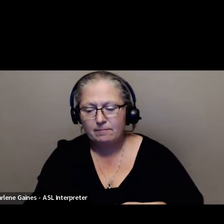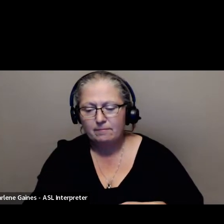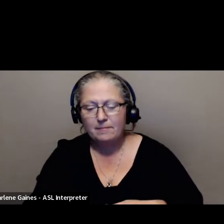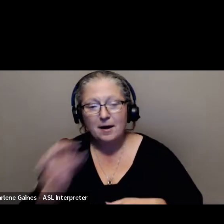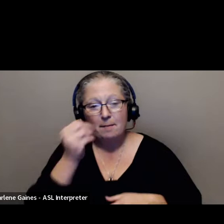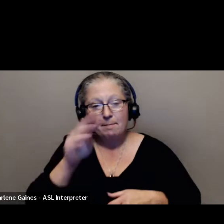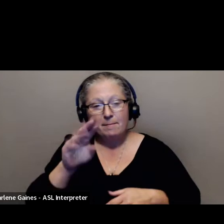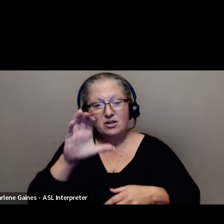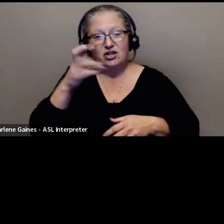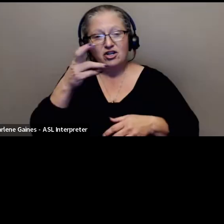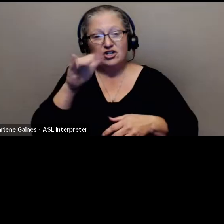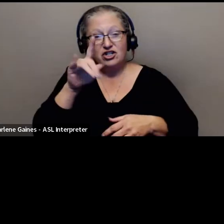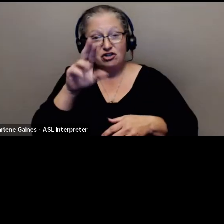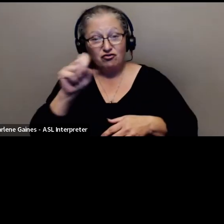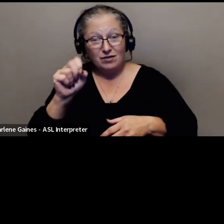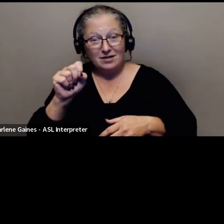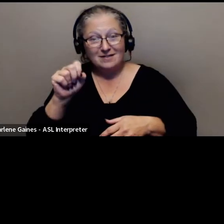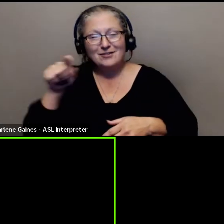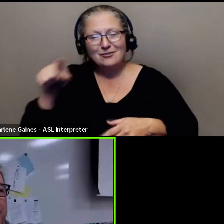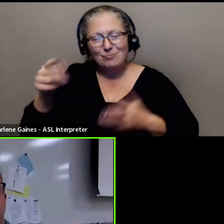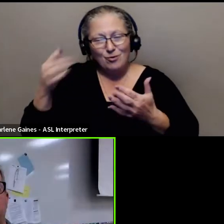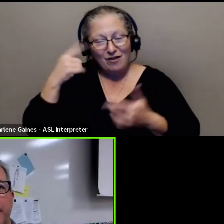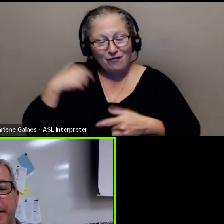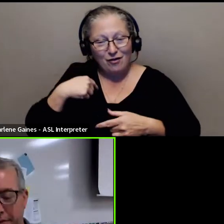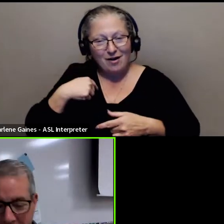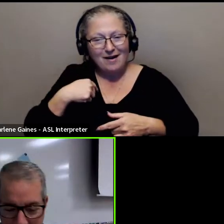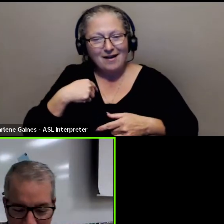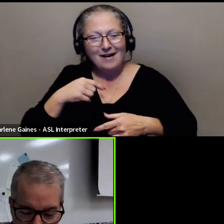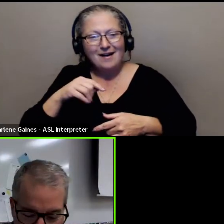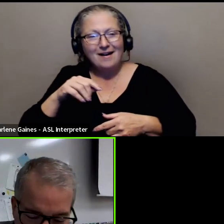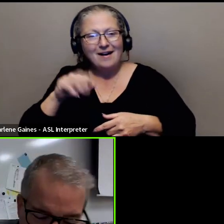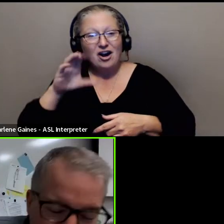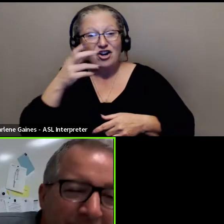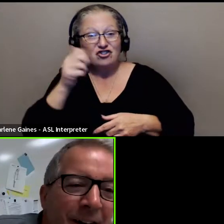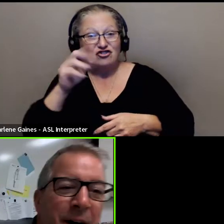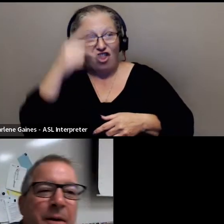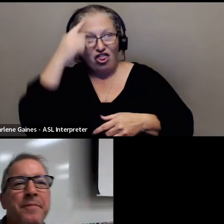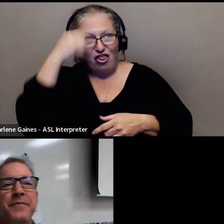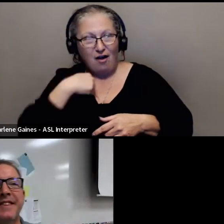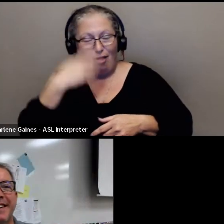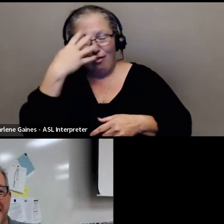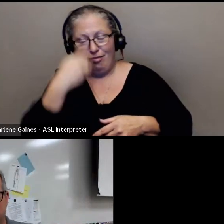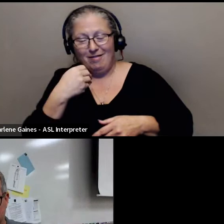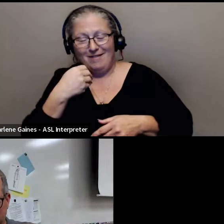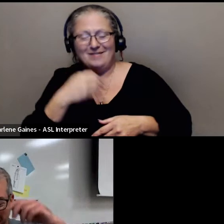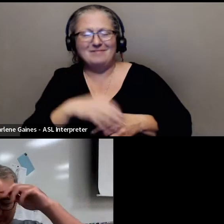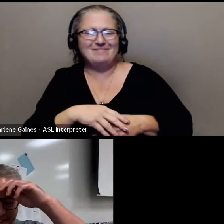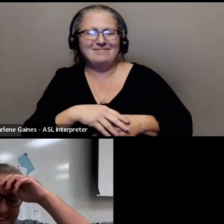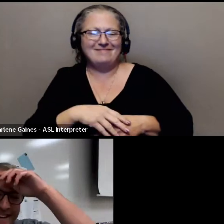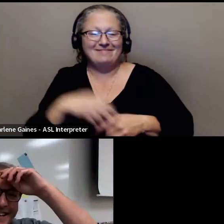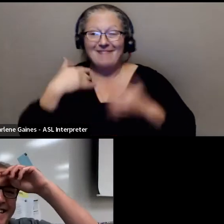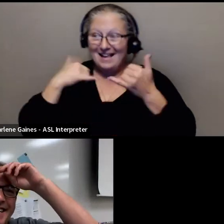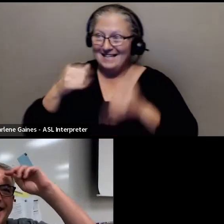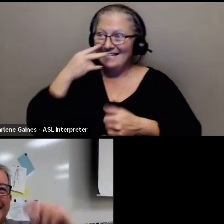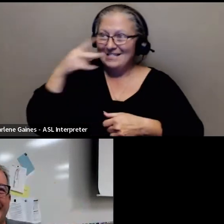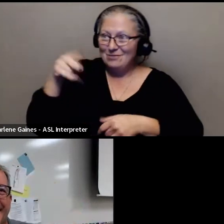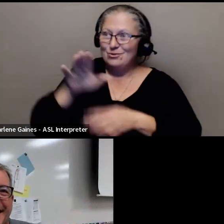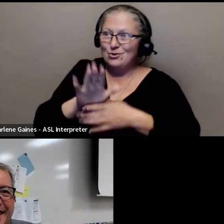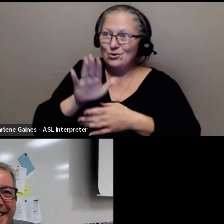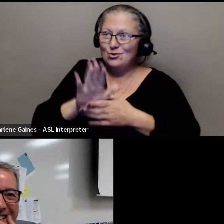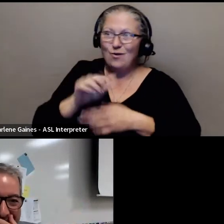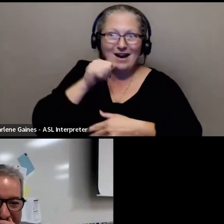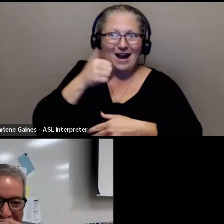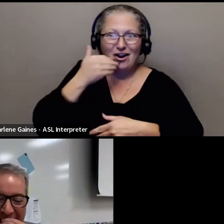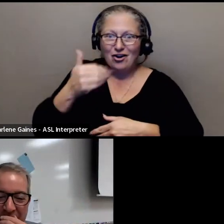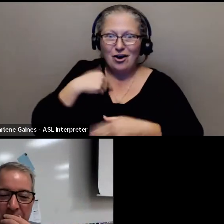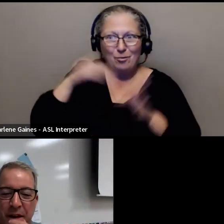us. Thank you. Shar probably thought I went to sleep. Well, I still see you at school, which is not a good